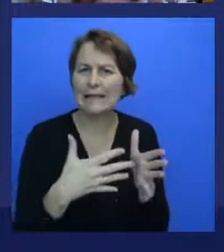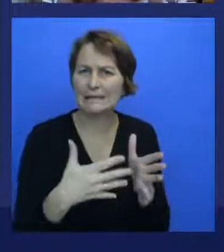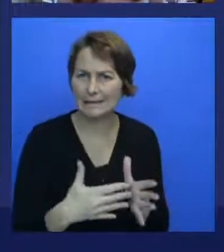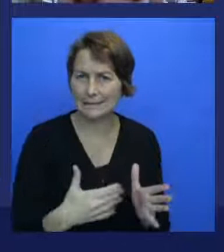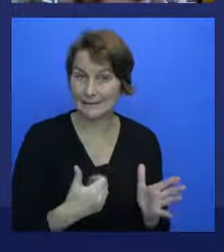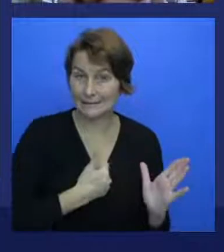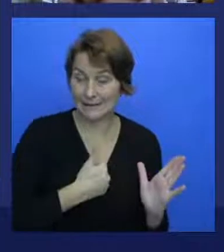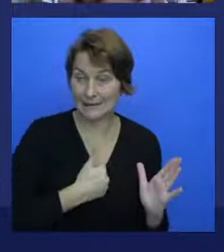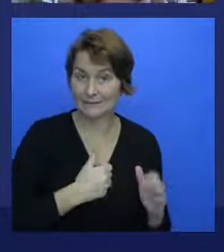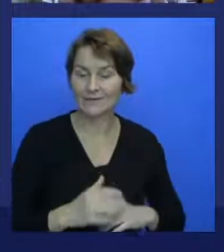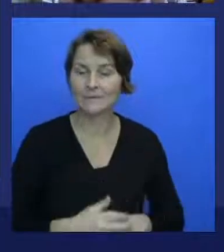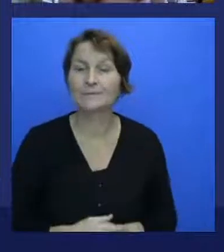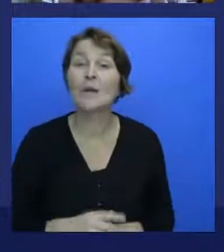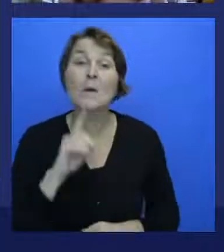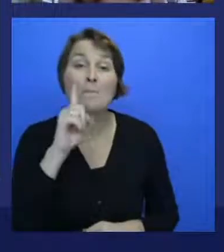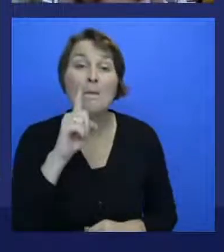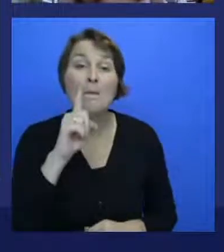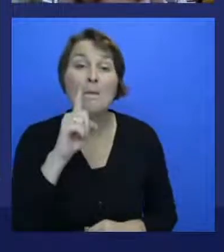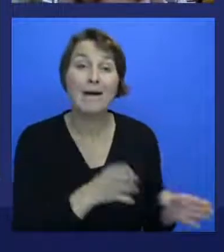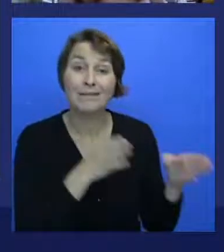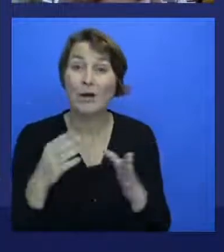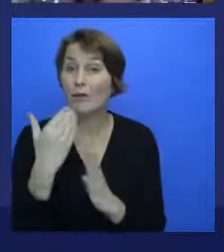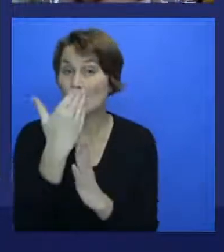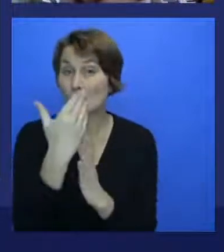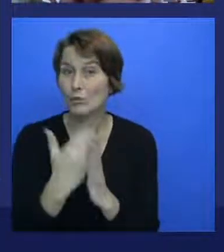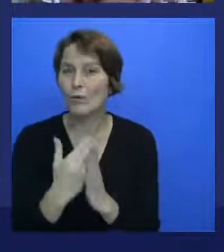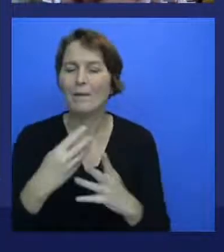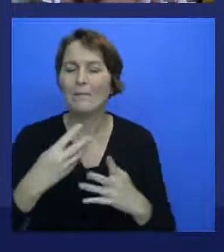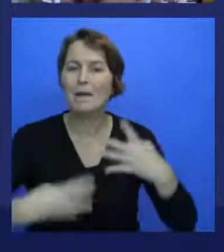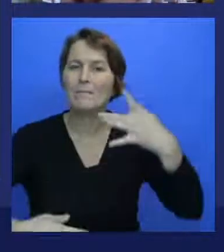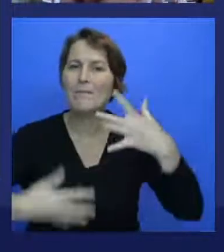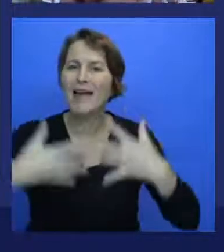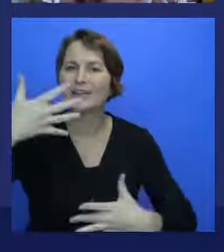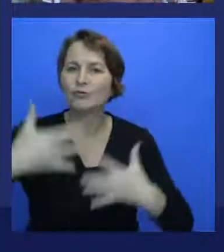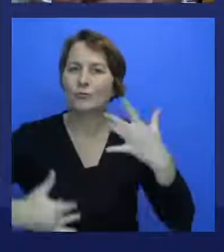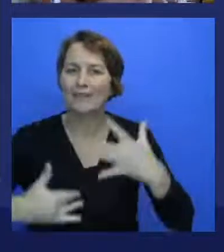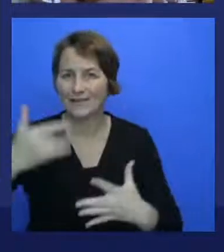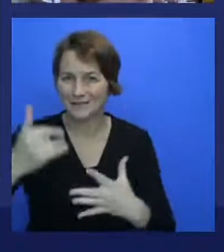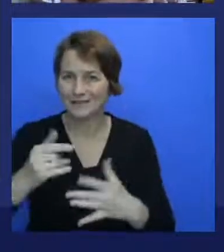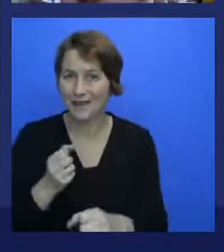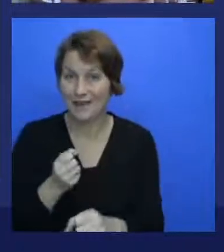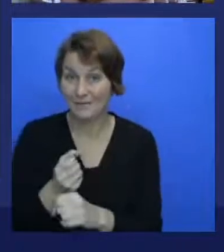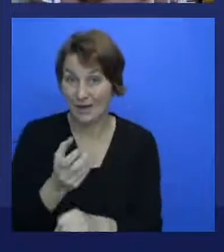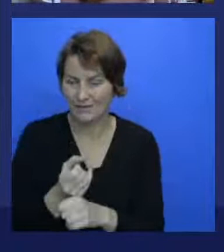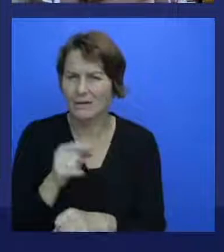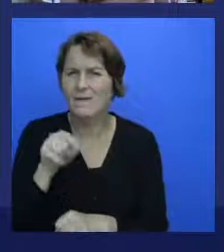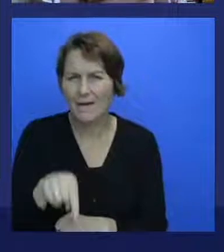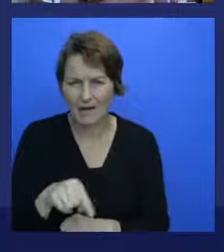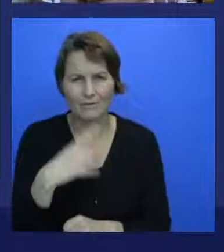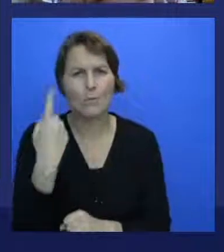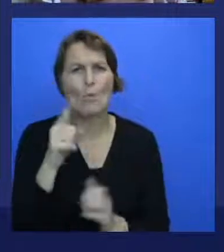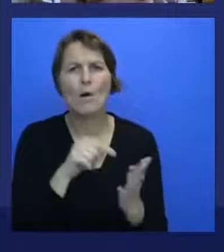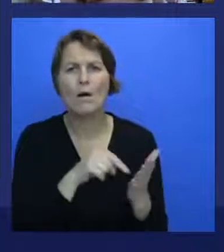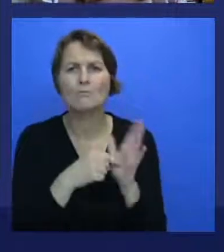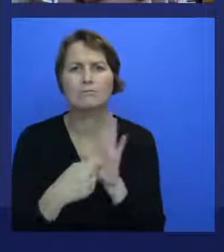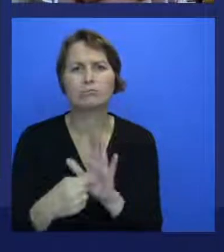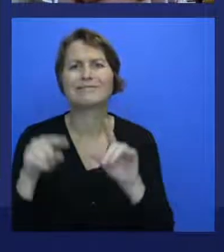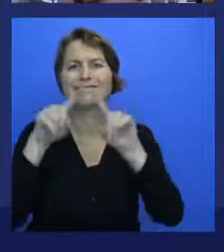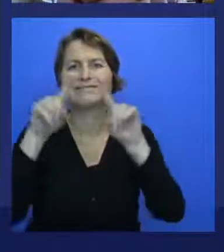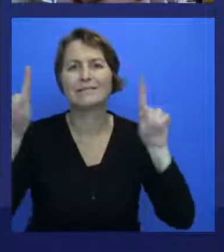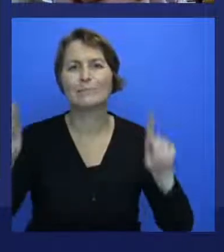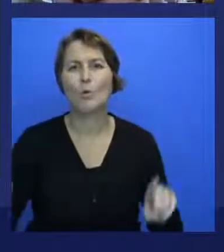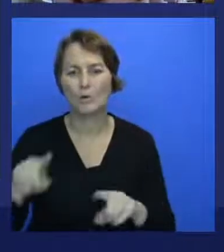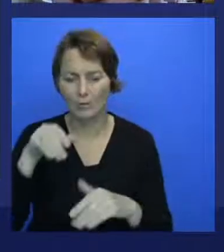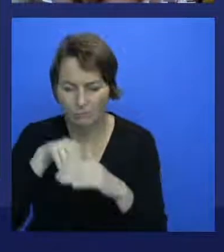Matrix Advisor, I know there is a demo portal where you can test